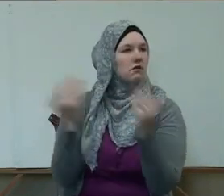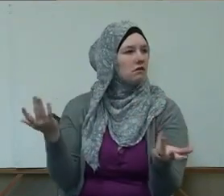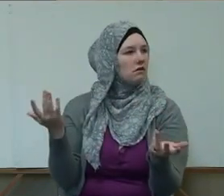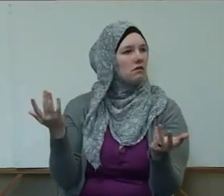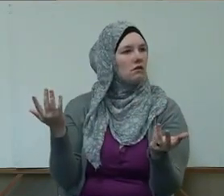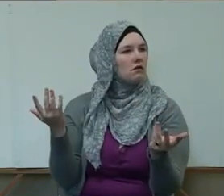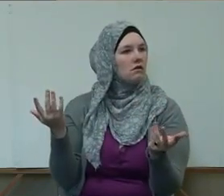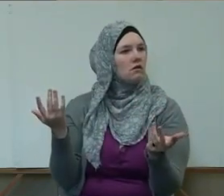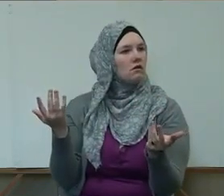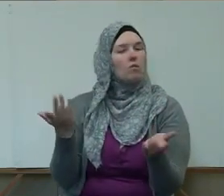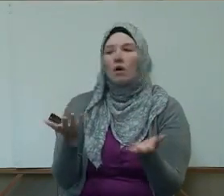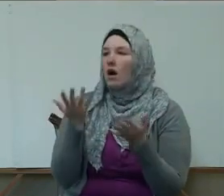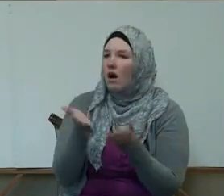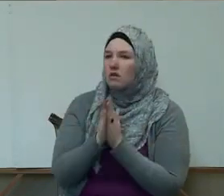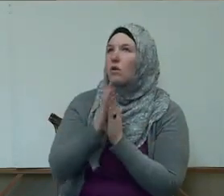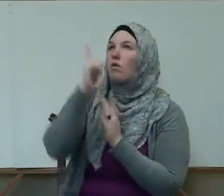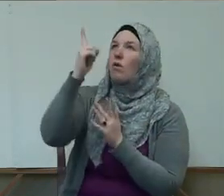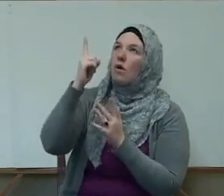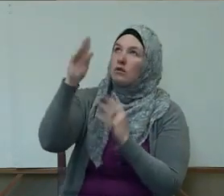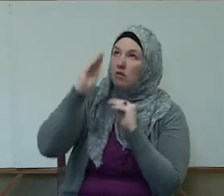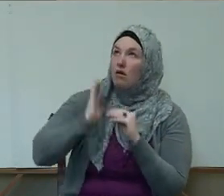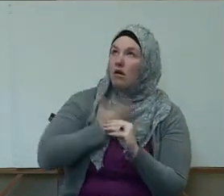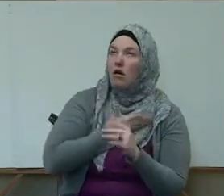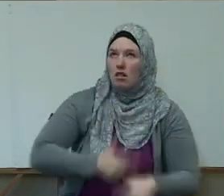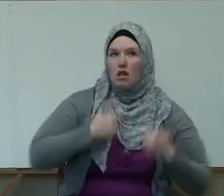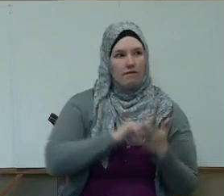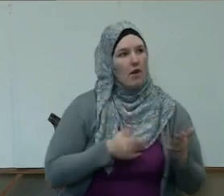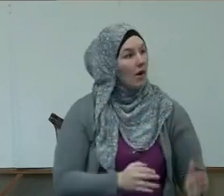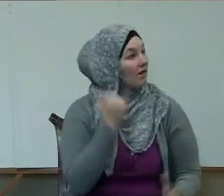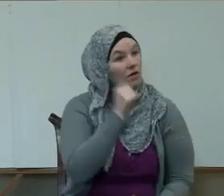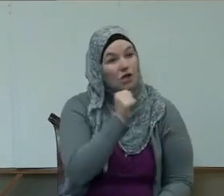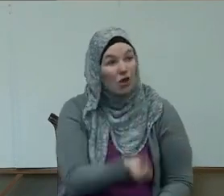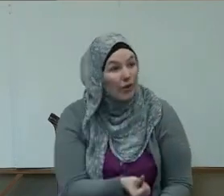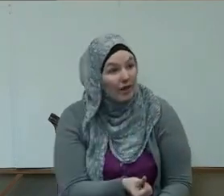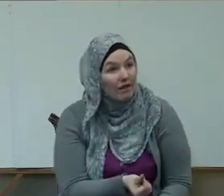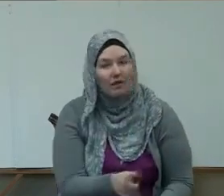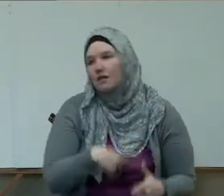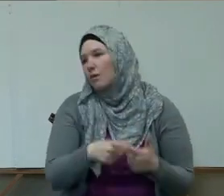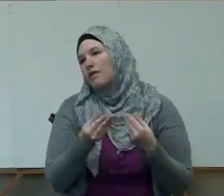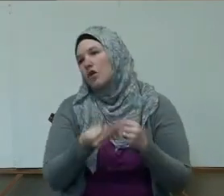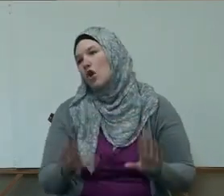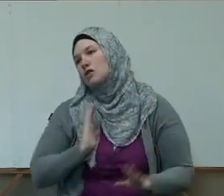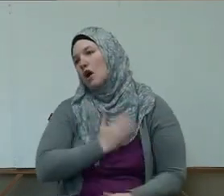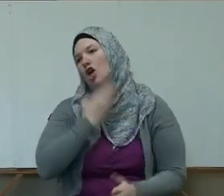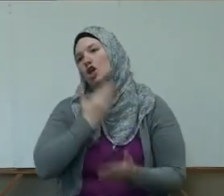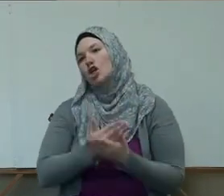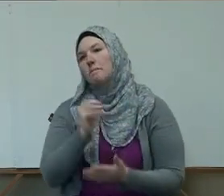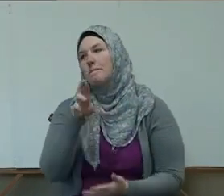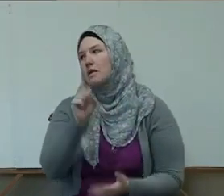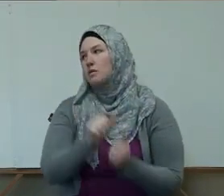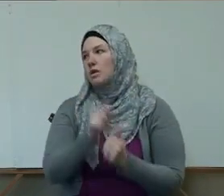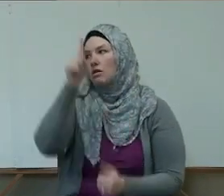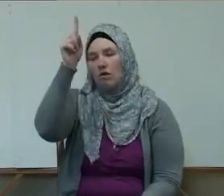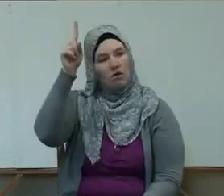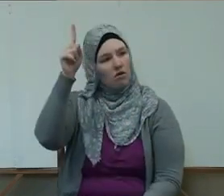and what is fair, and to live by this. And if we don't, then we have lost our good manners with Allah. We